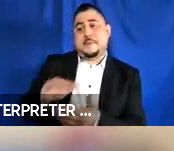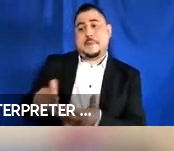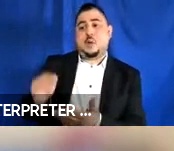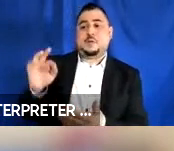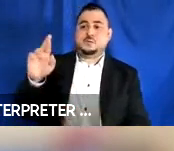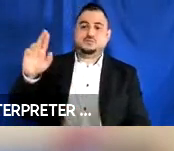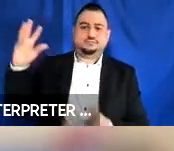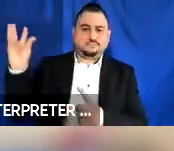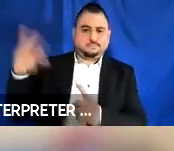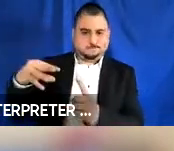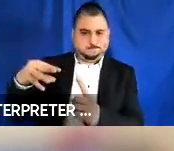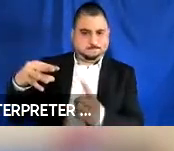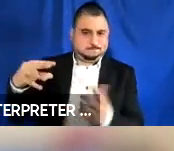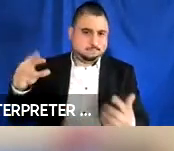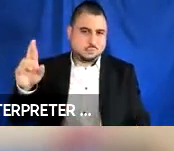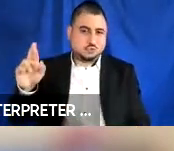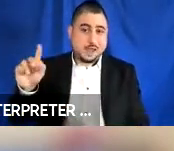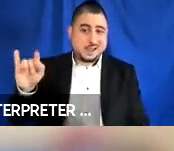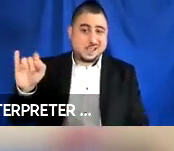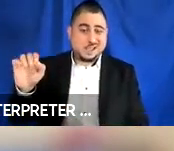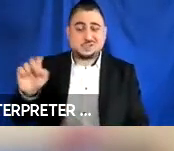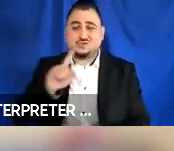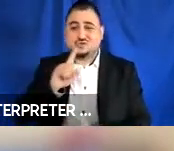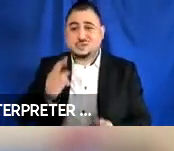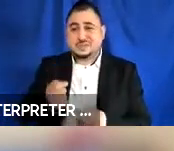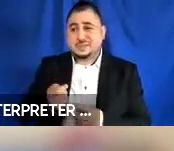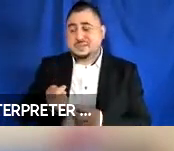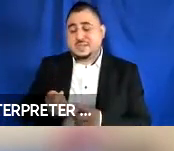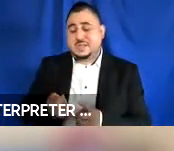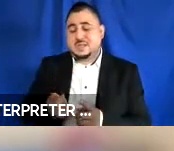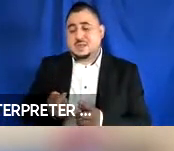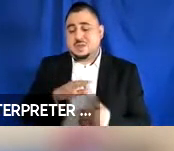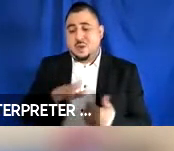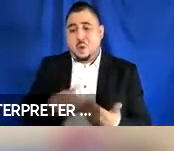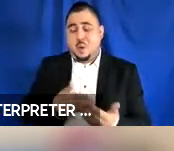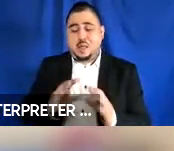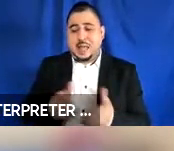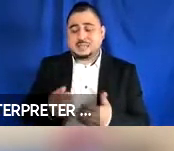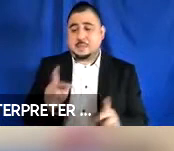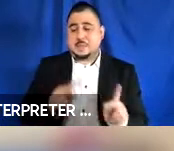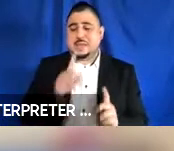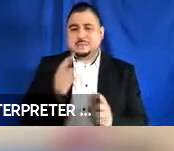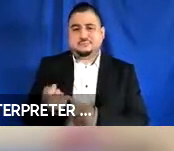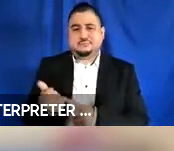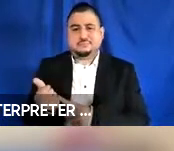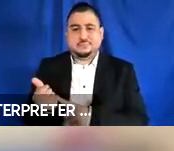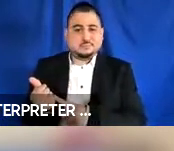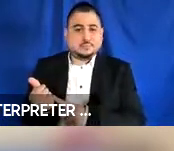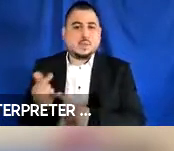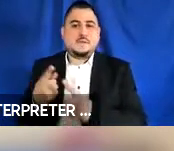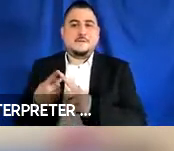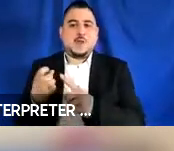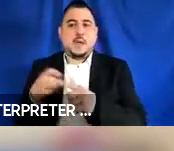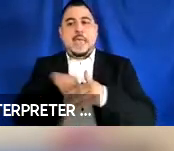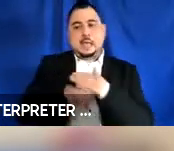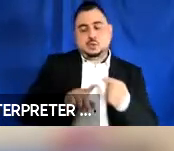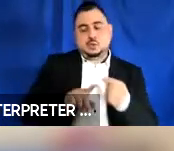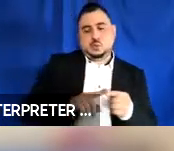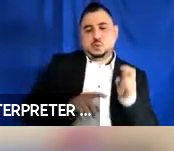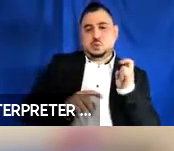radiation, it just precludes this entire class of people from access to